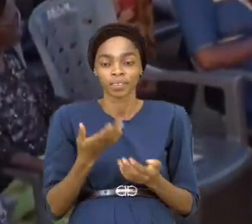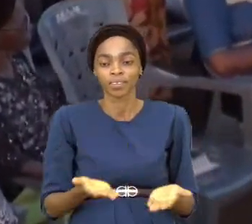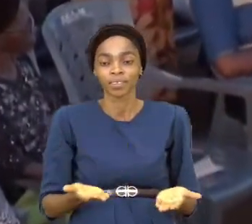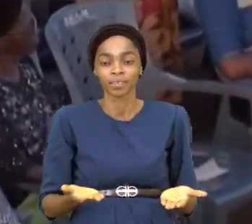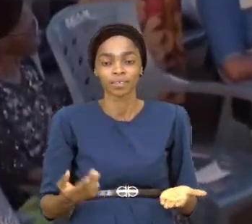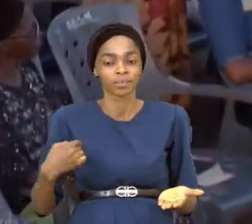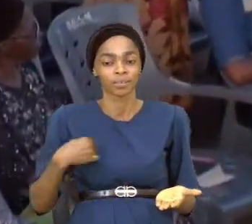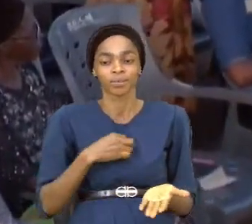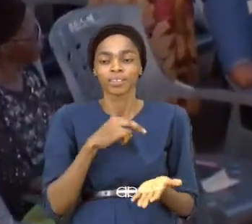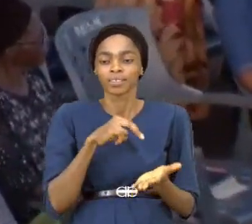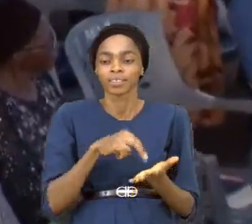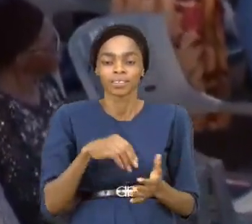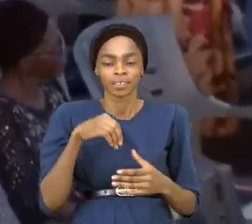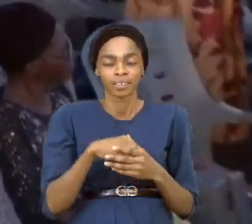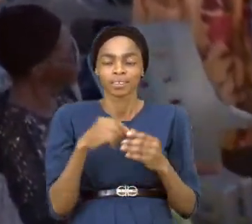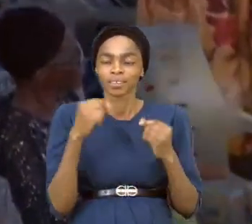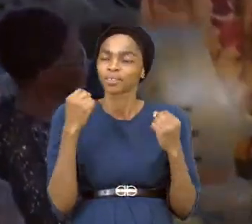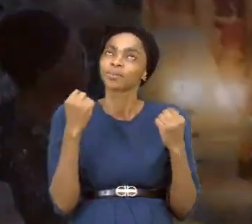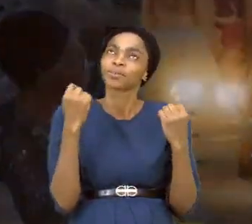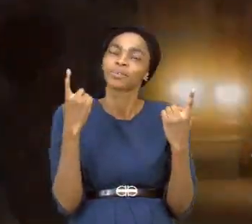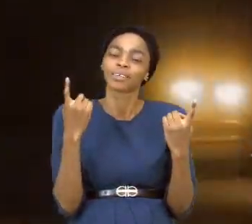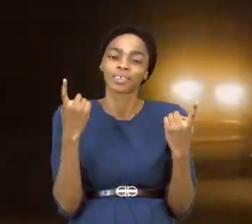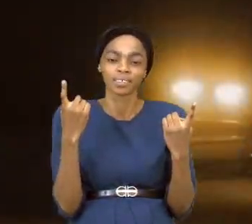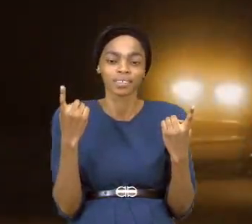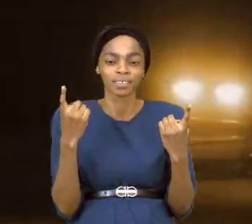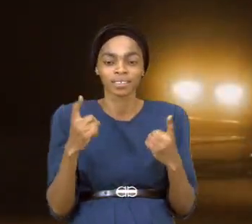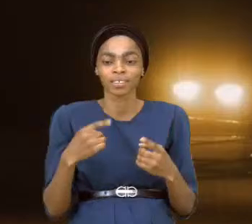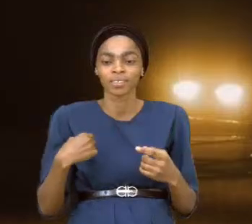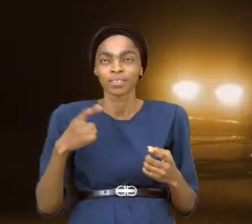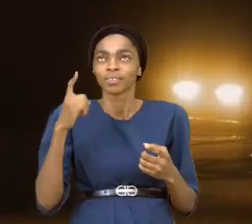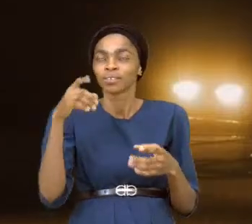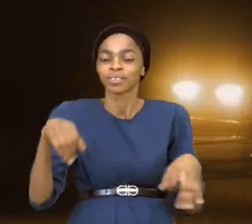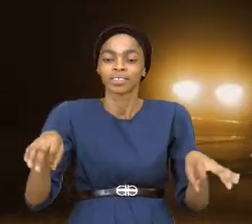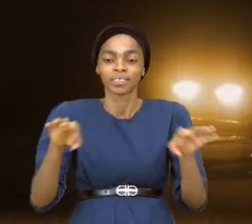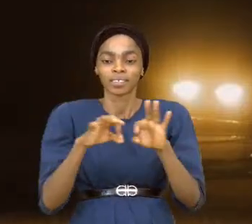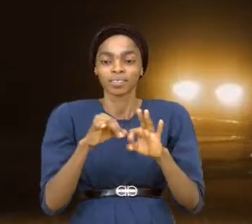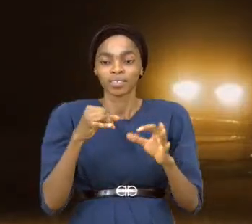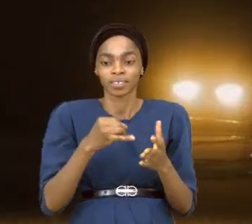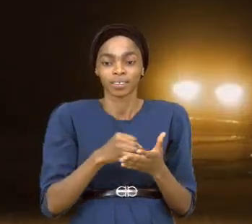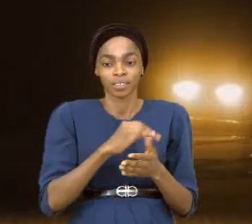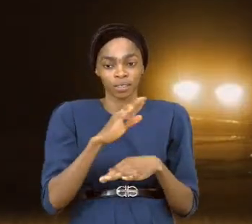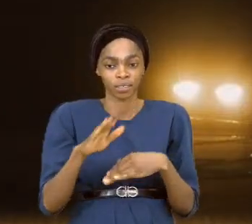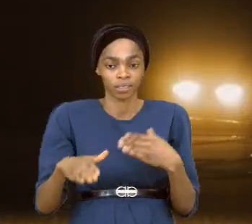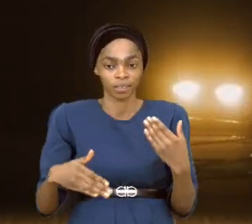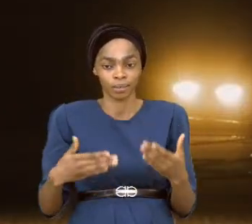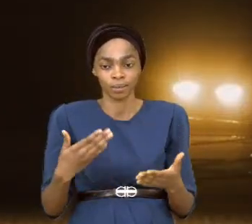Here we stand in awe. You deserve it all.